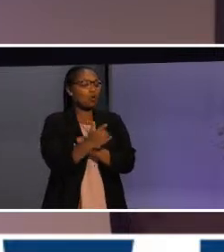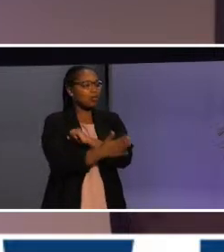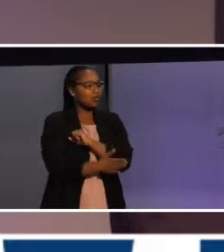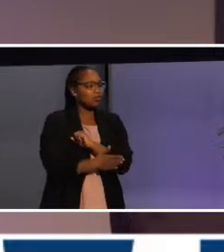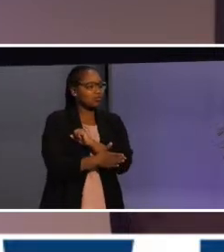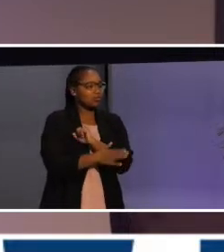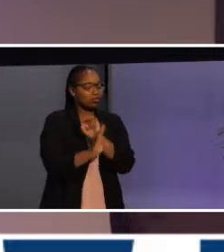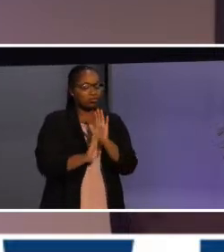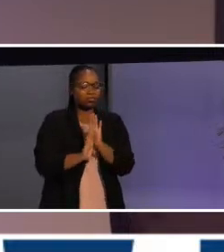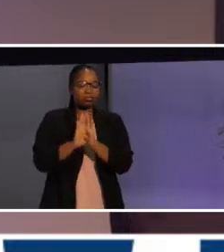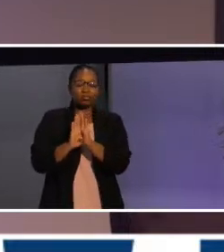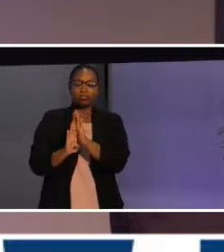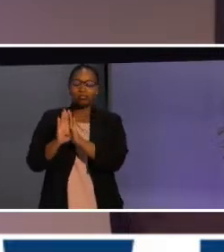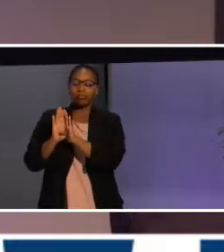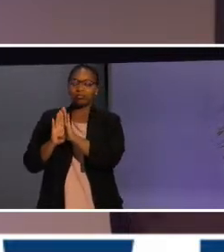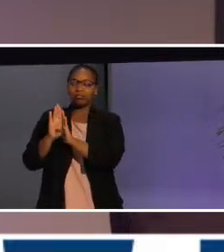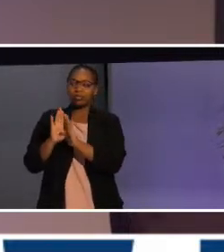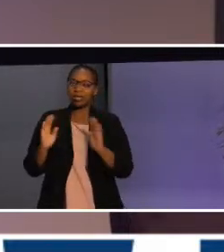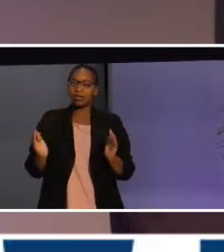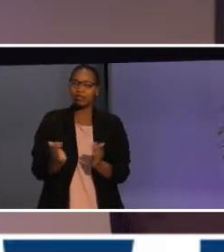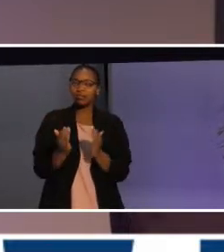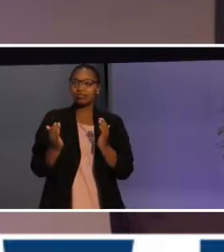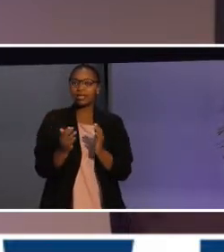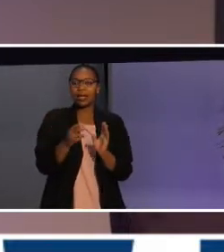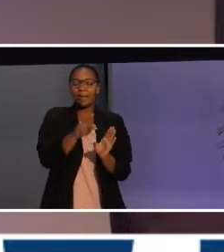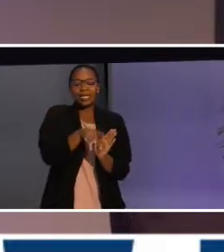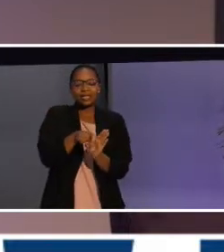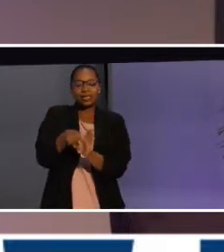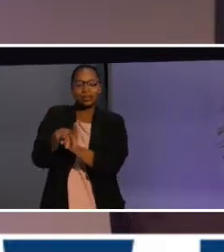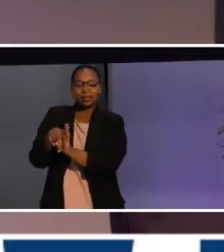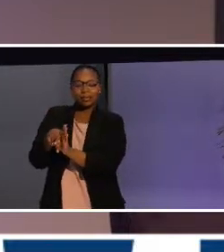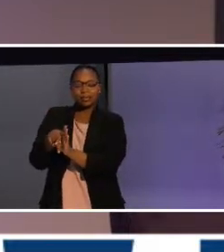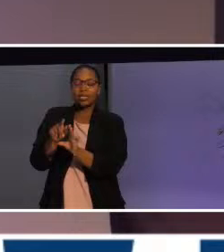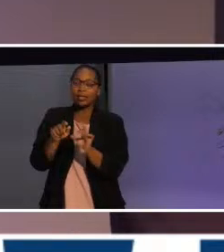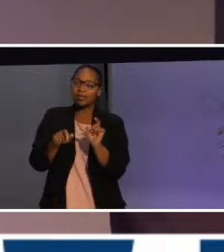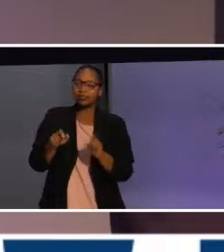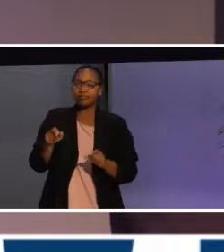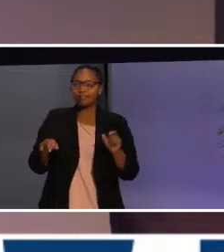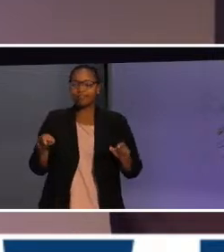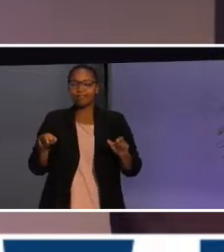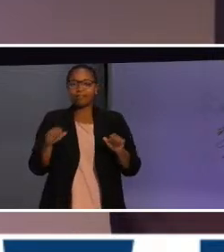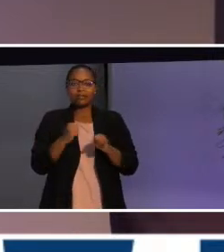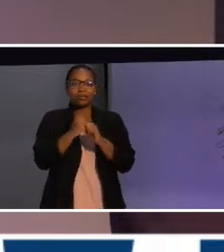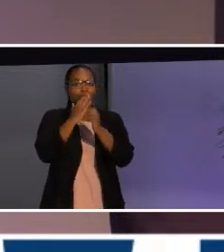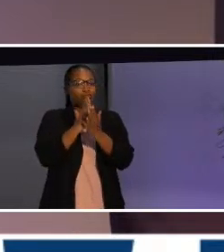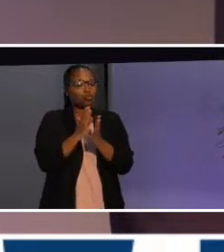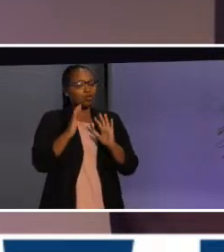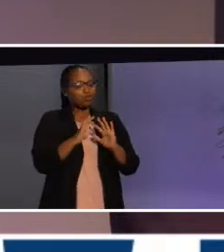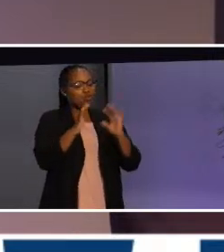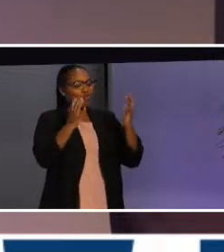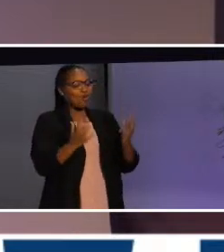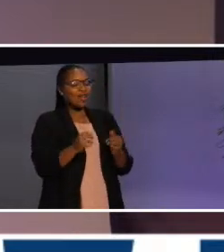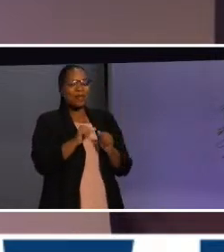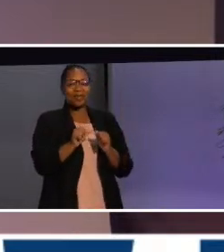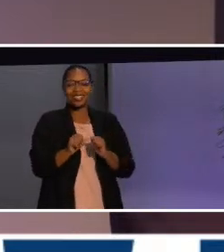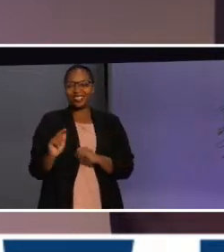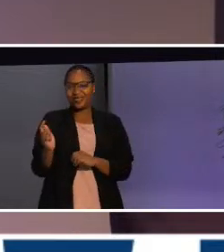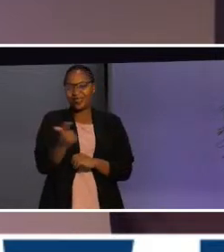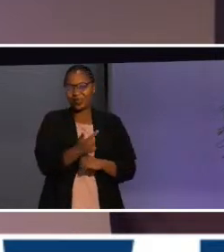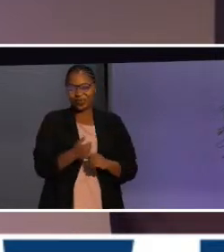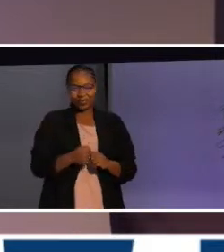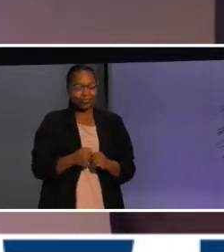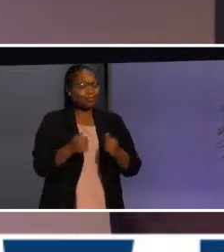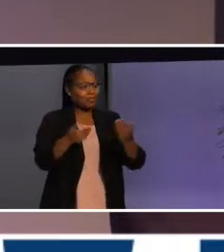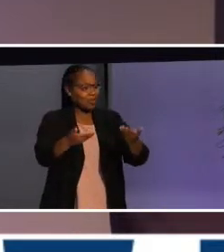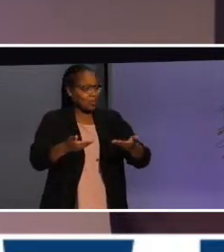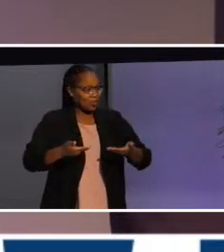informed participation by citizens in creating a better world for all. I welcome you all here